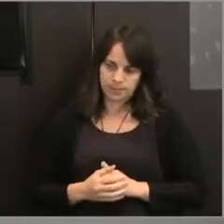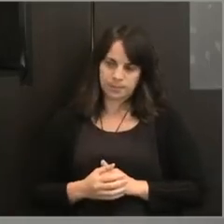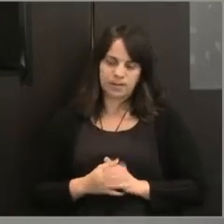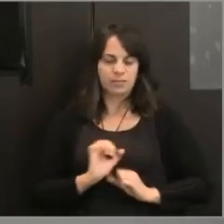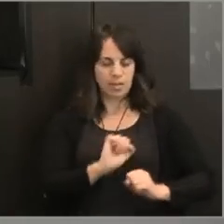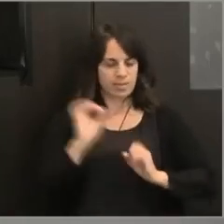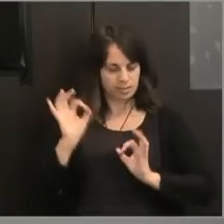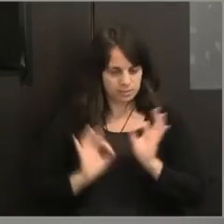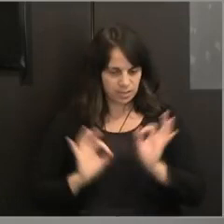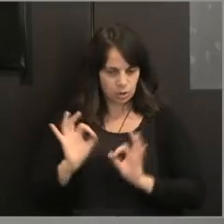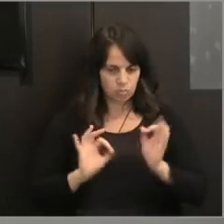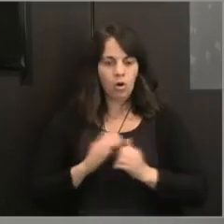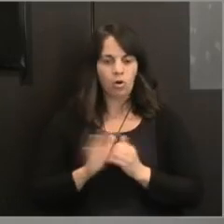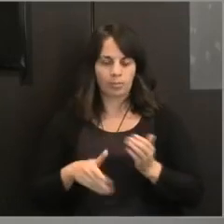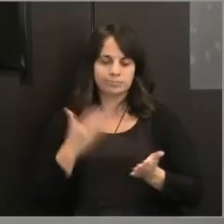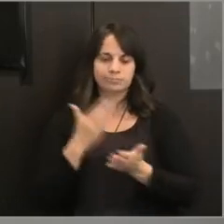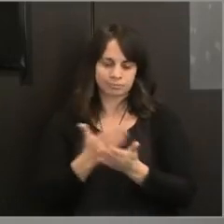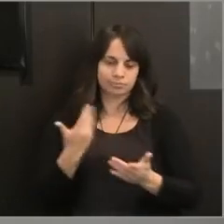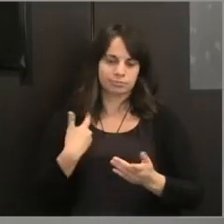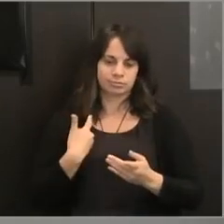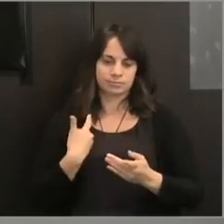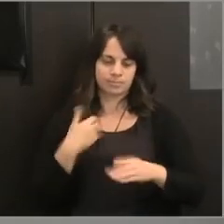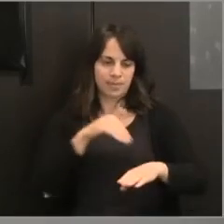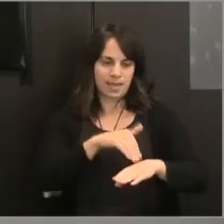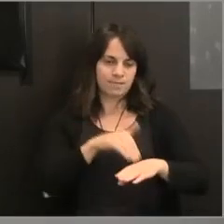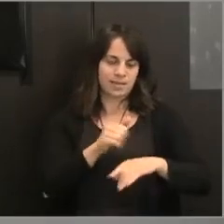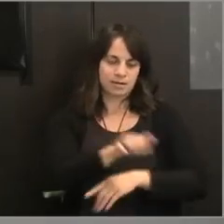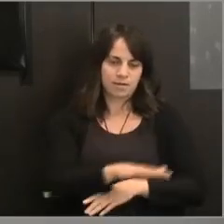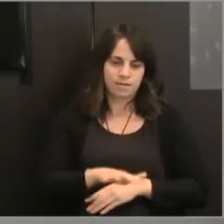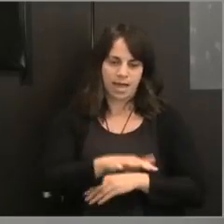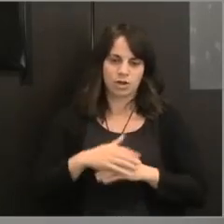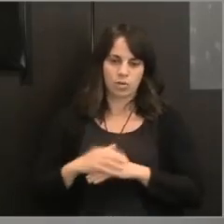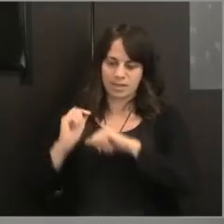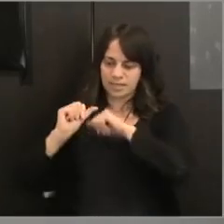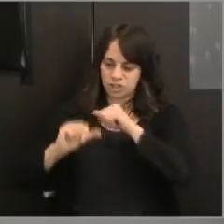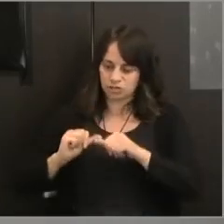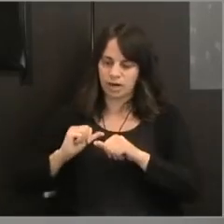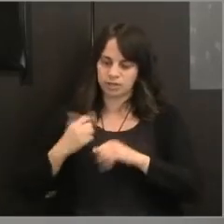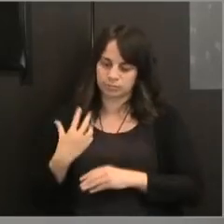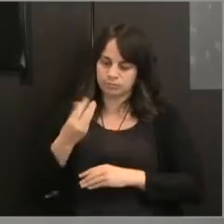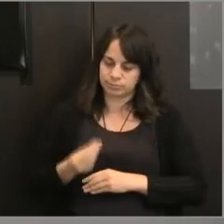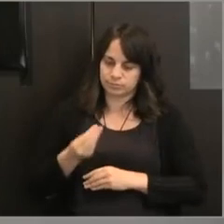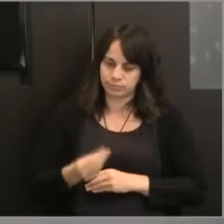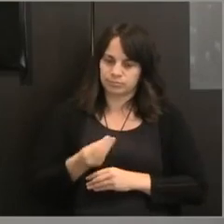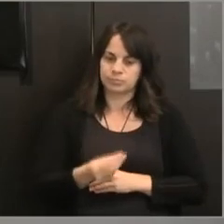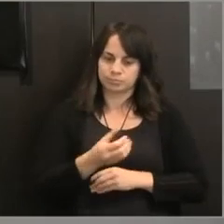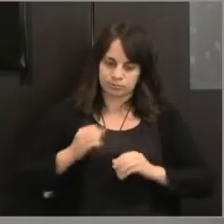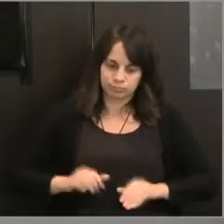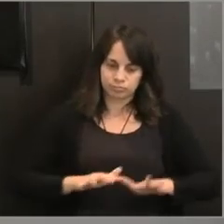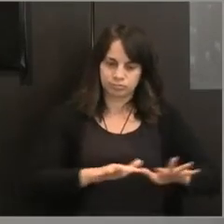the integrity of whānau, and the intergenerational effects have then played out.